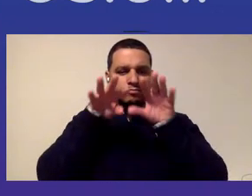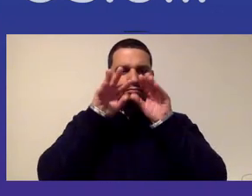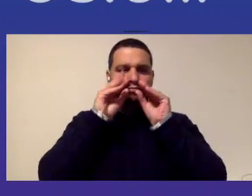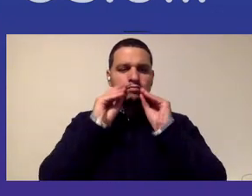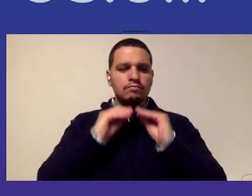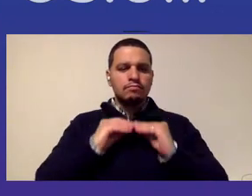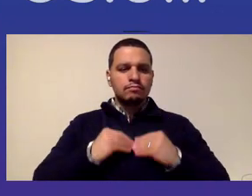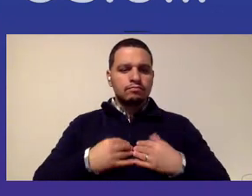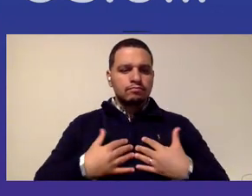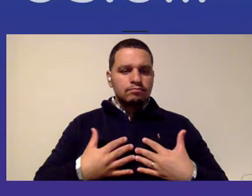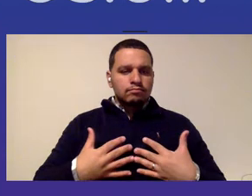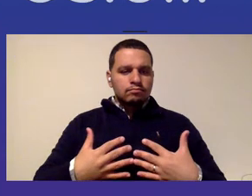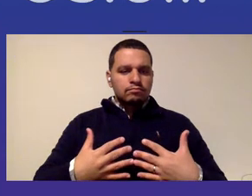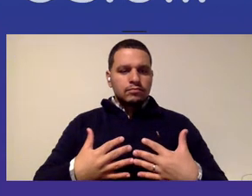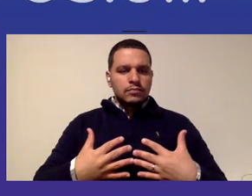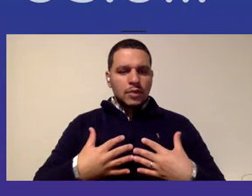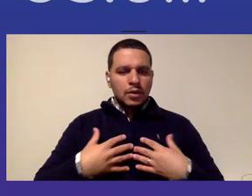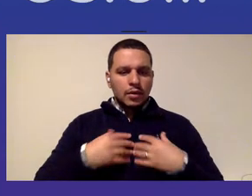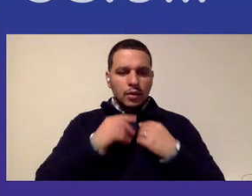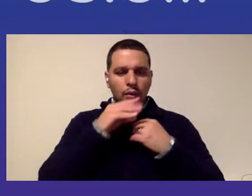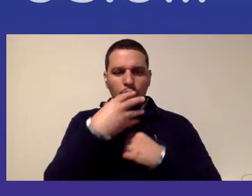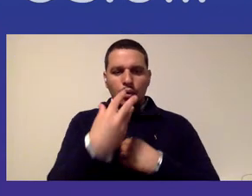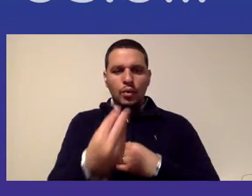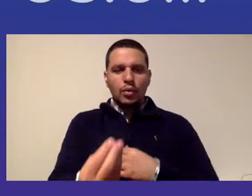and every exhale.